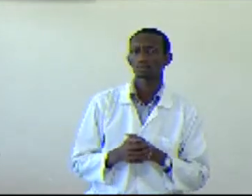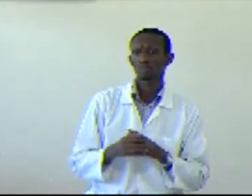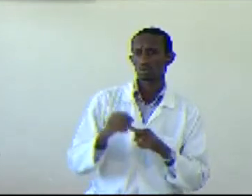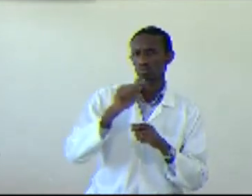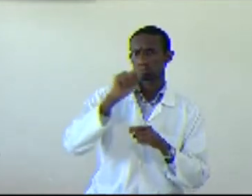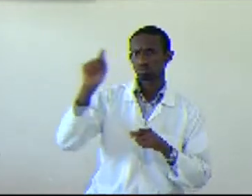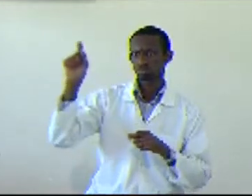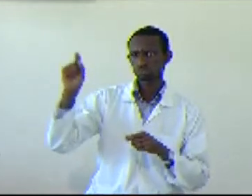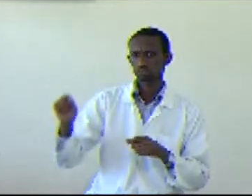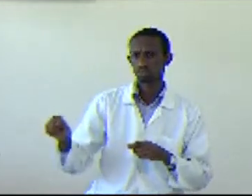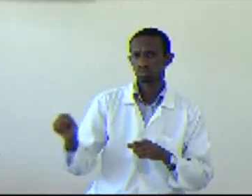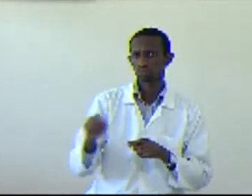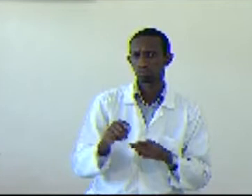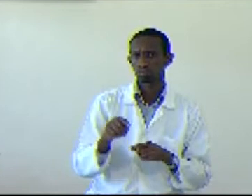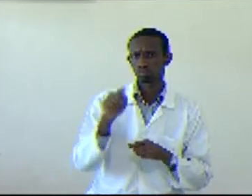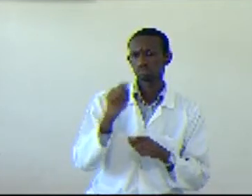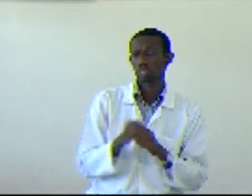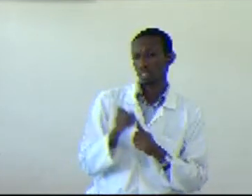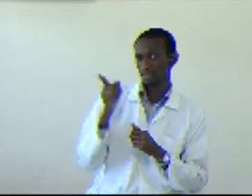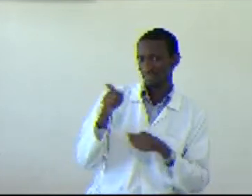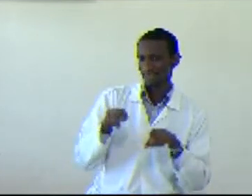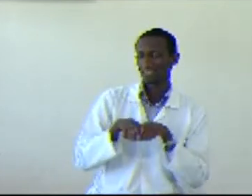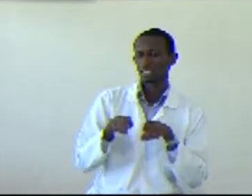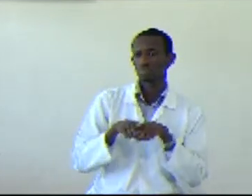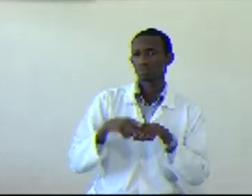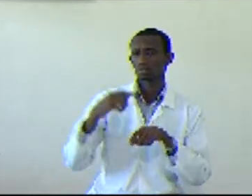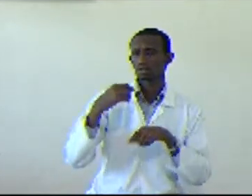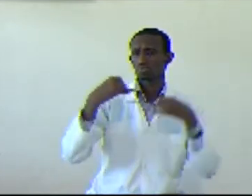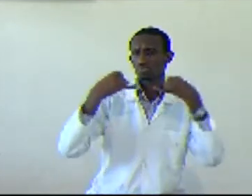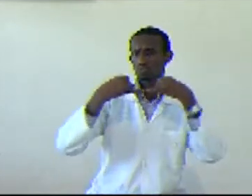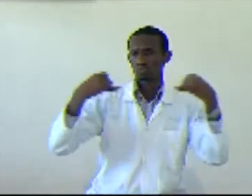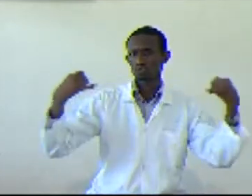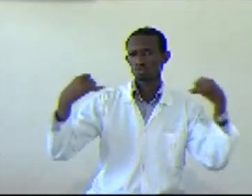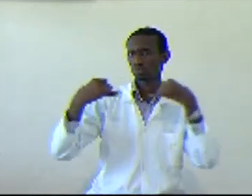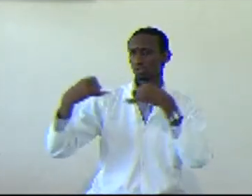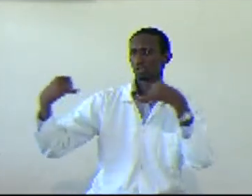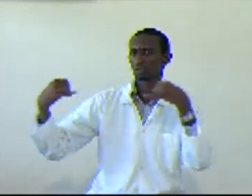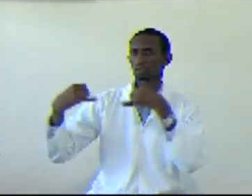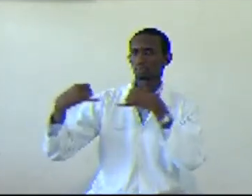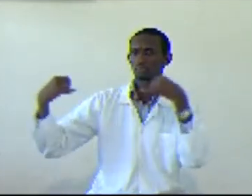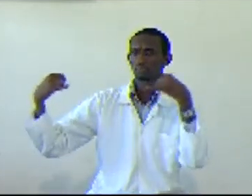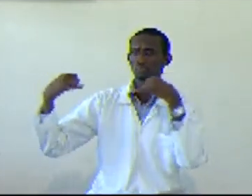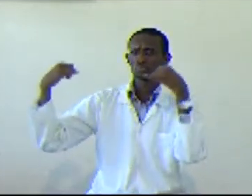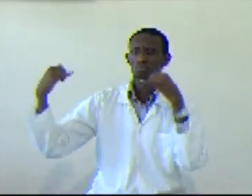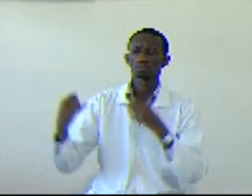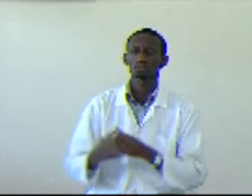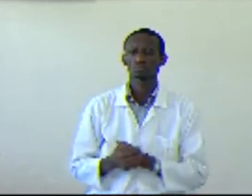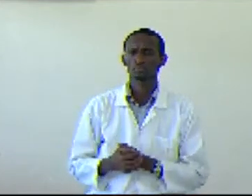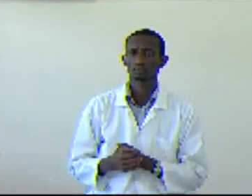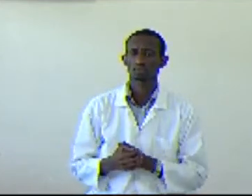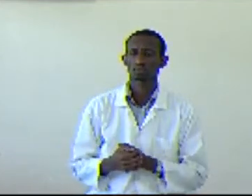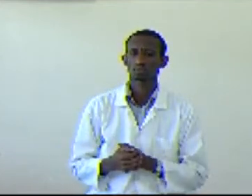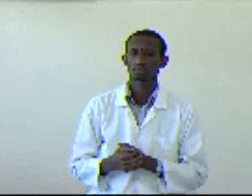wire. So there is a cell, and this cell is connected now to this one, as you see